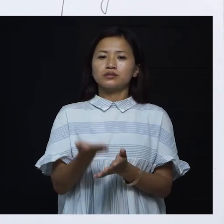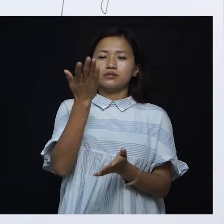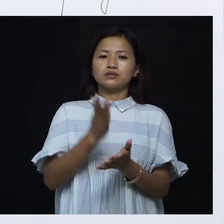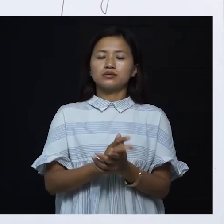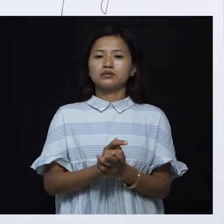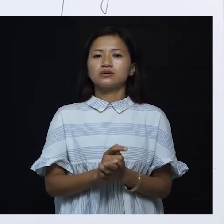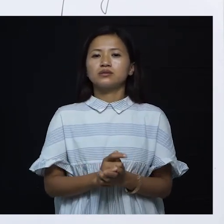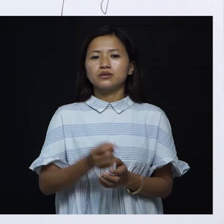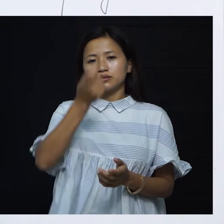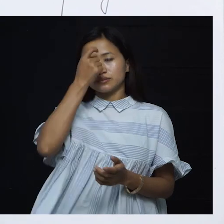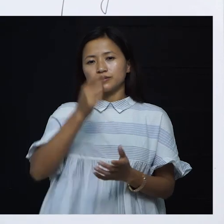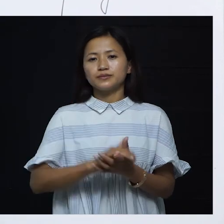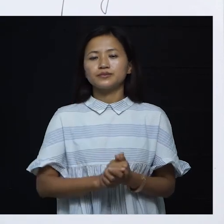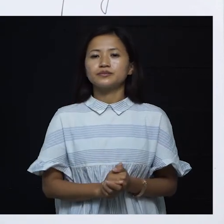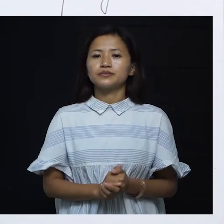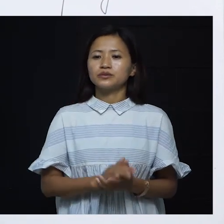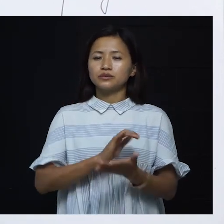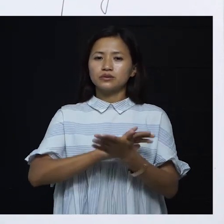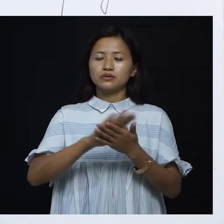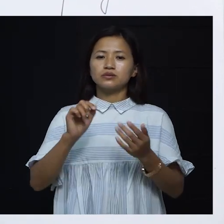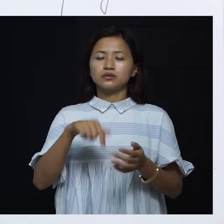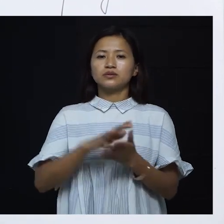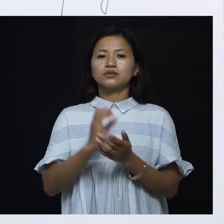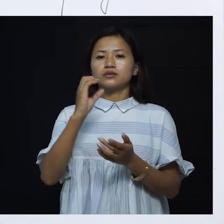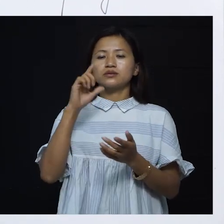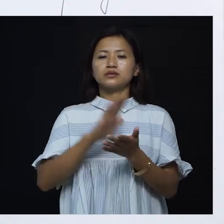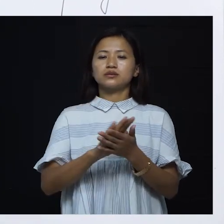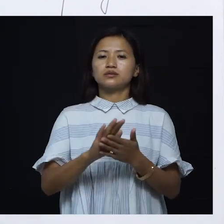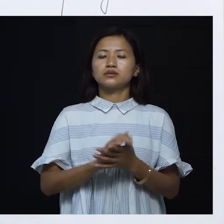and inflation problems, all right? So that's all in this chapter.